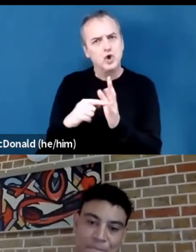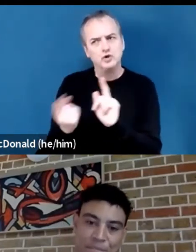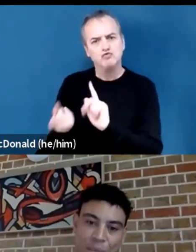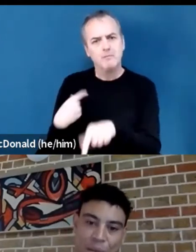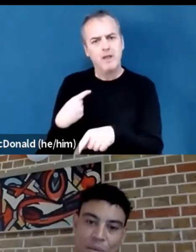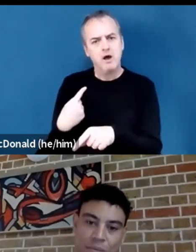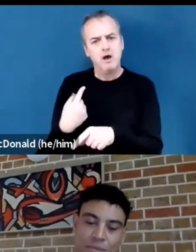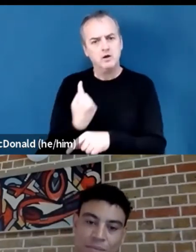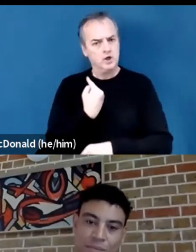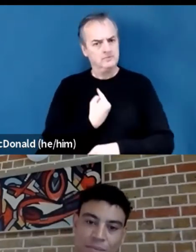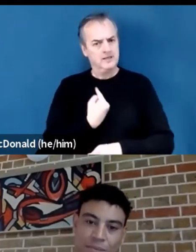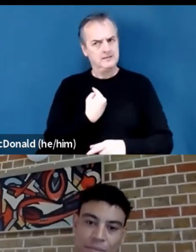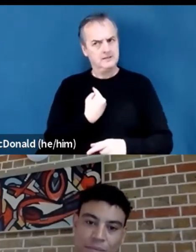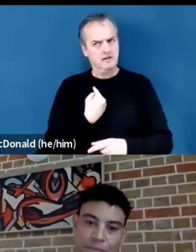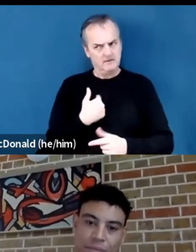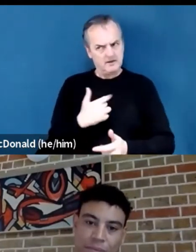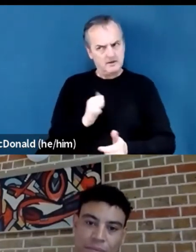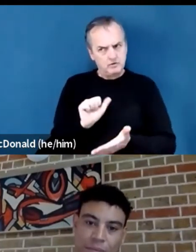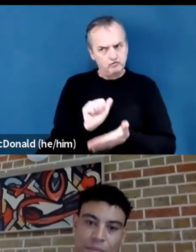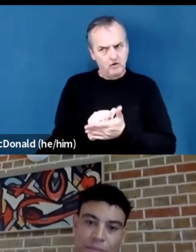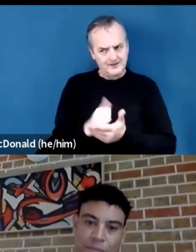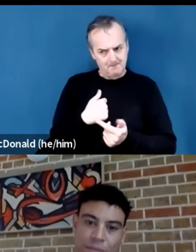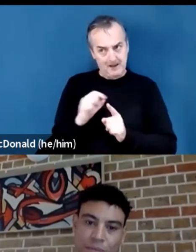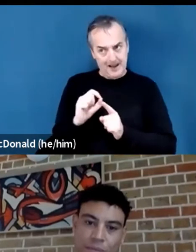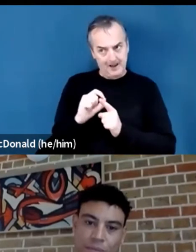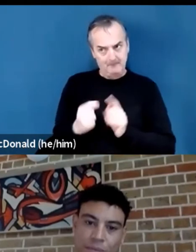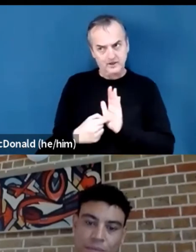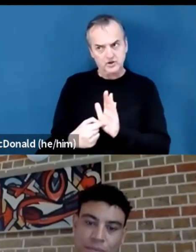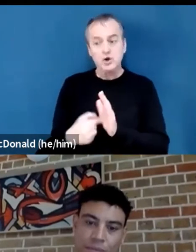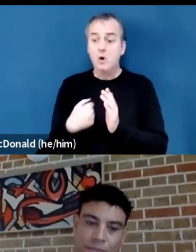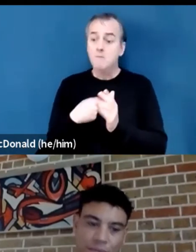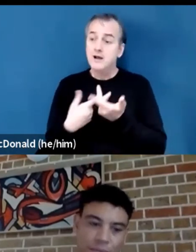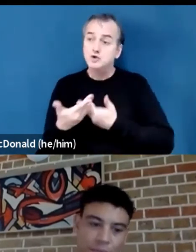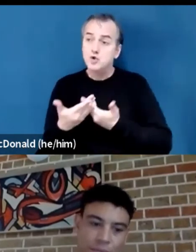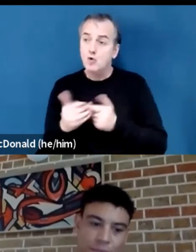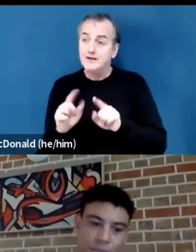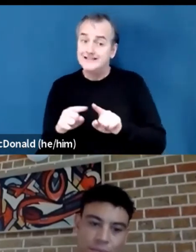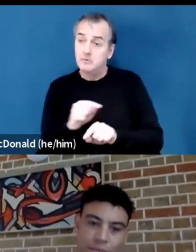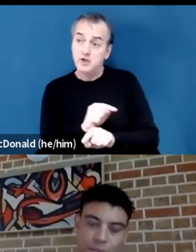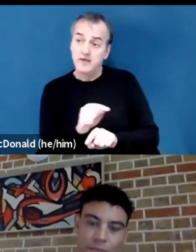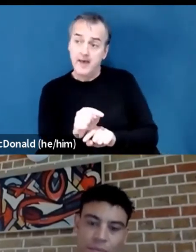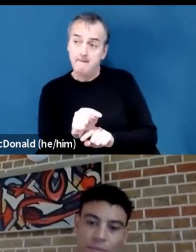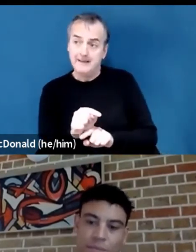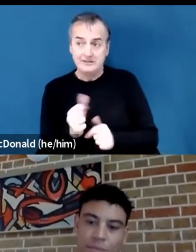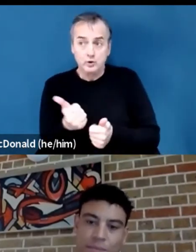have kind of gone, am I doing the right thing with that? Because you do get different answers sometimes, so that's good to know.